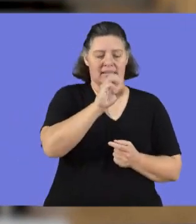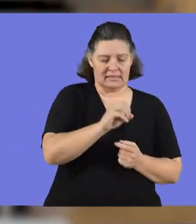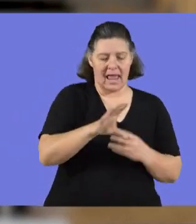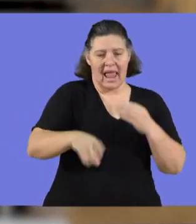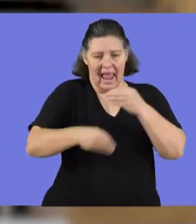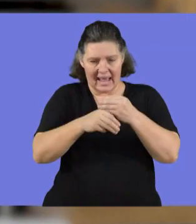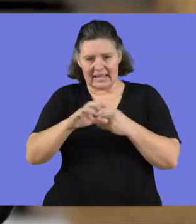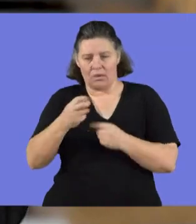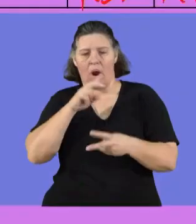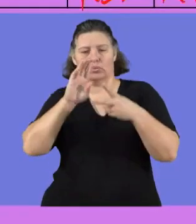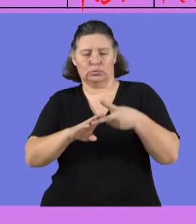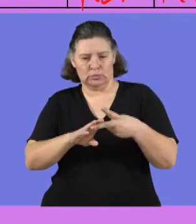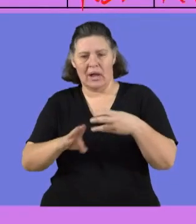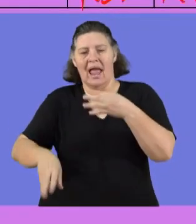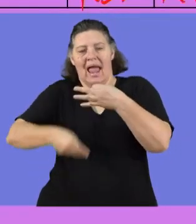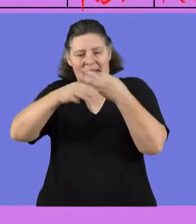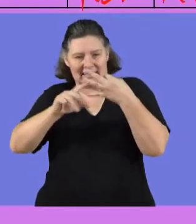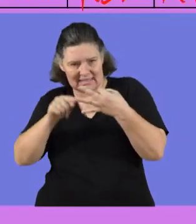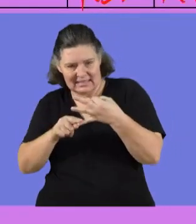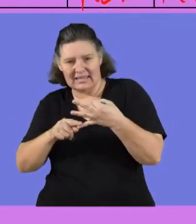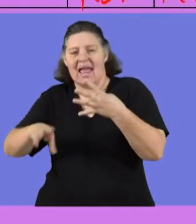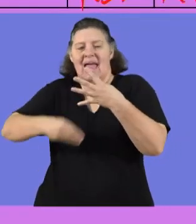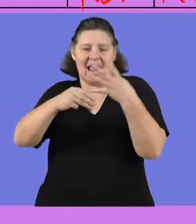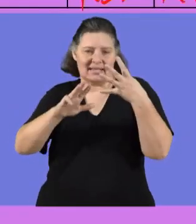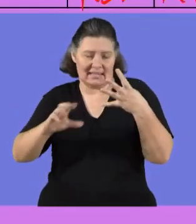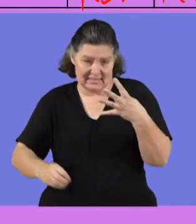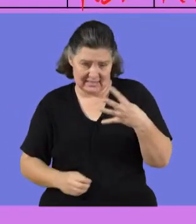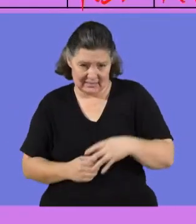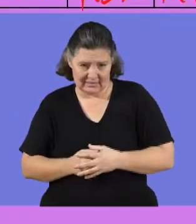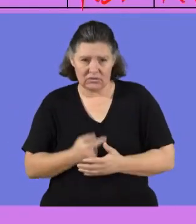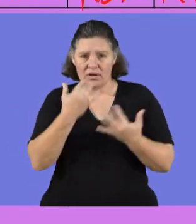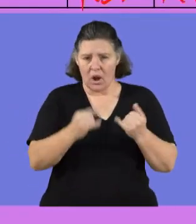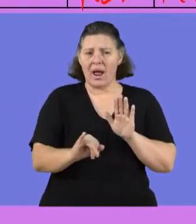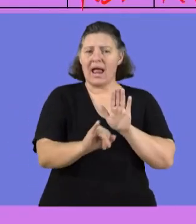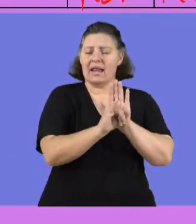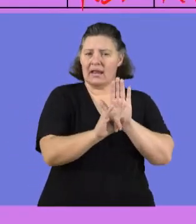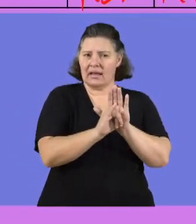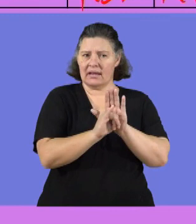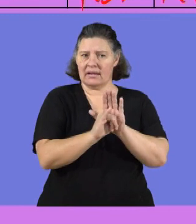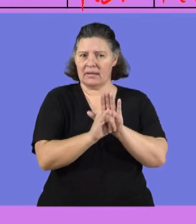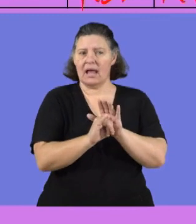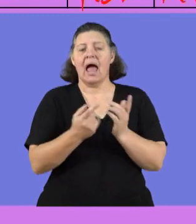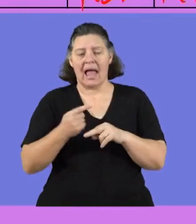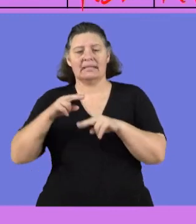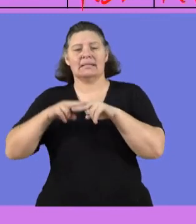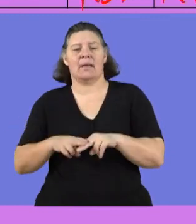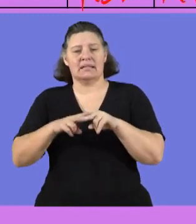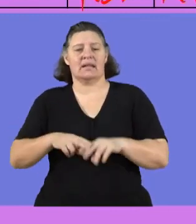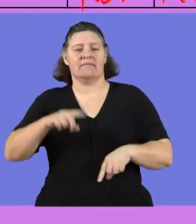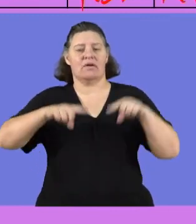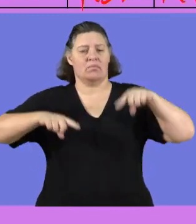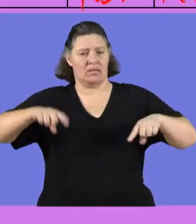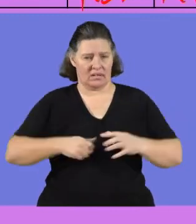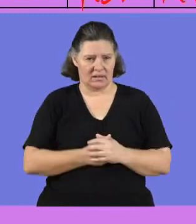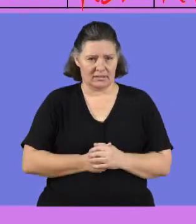of people increases. Okay, the second question now. Identify the independent and